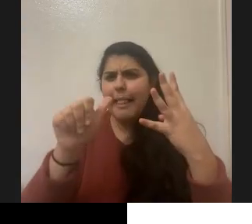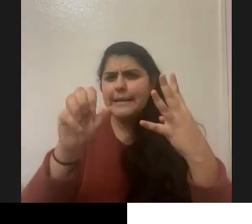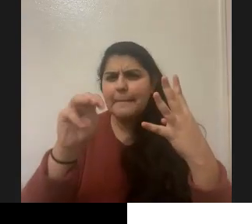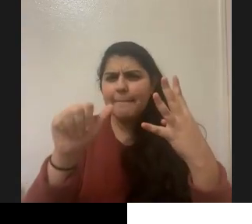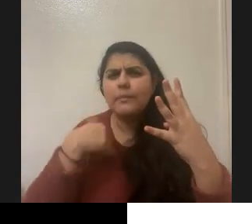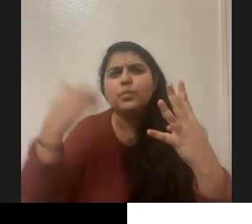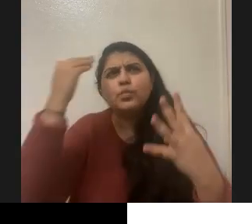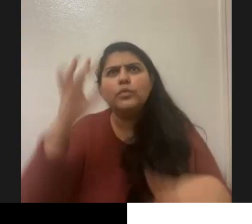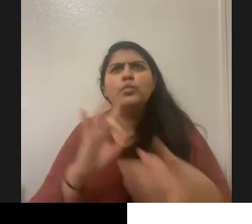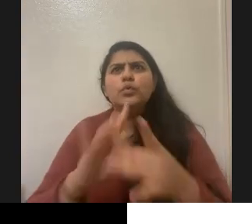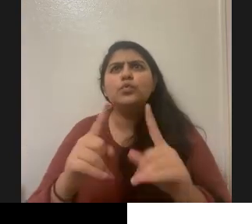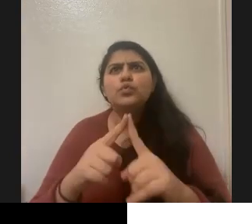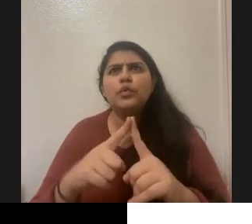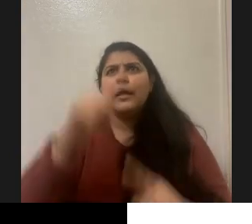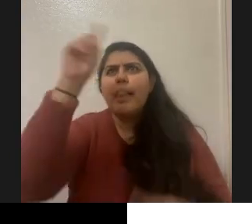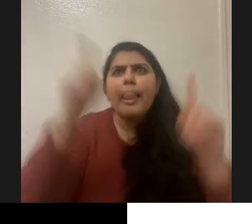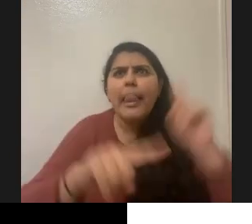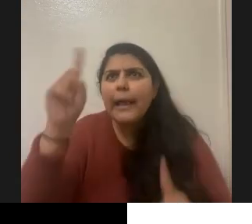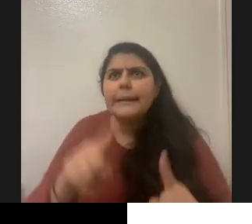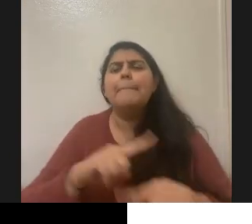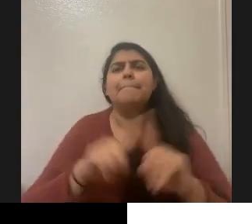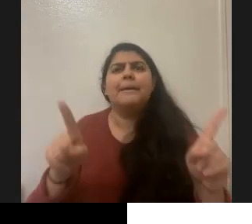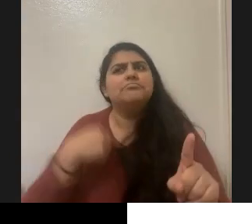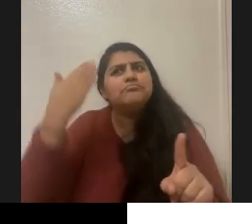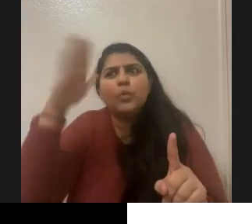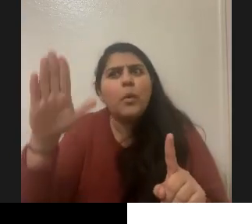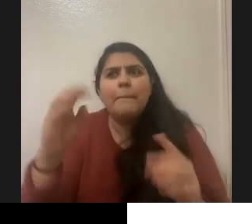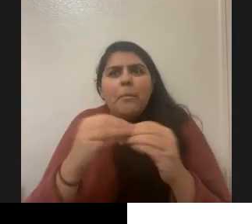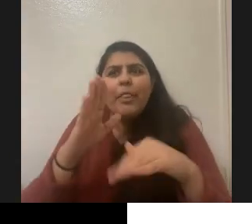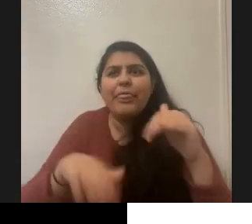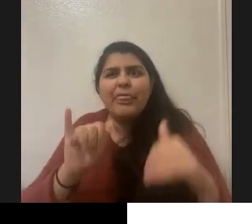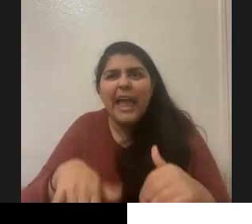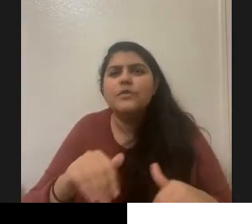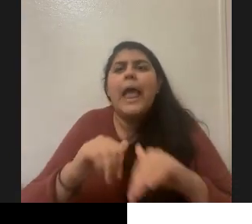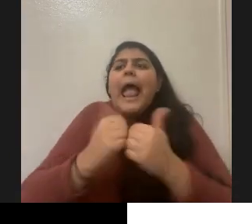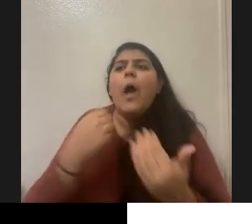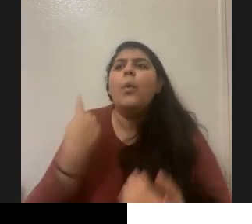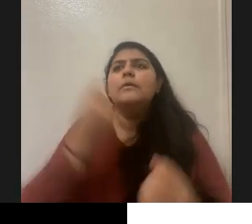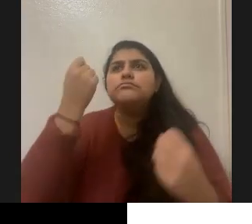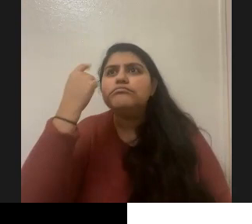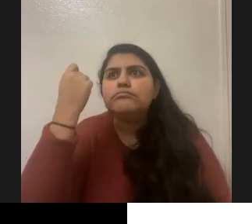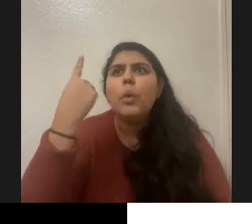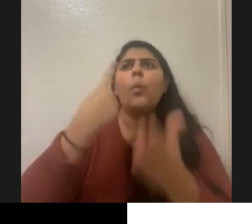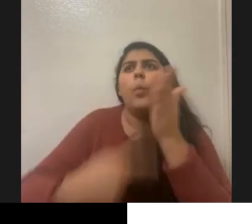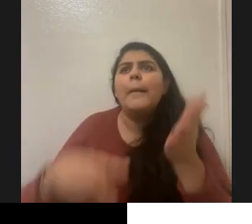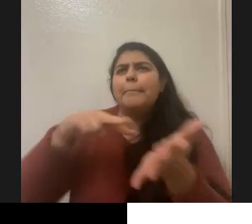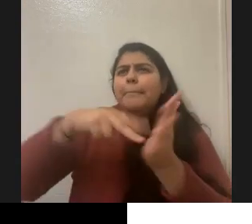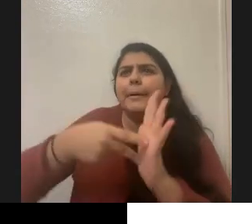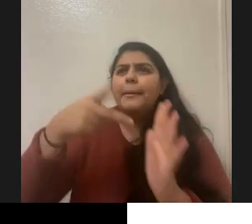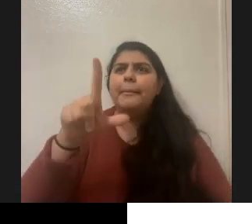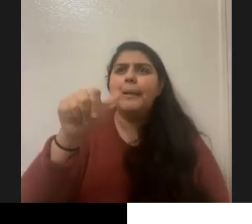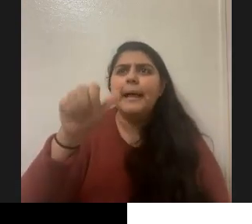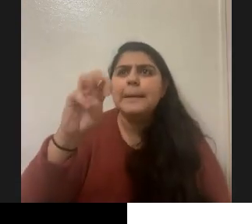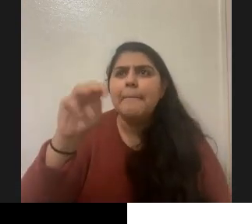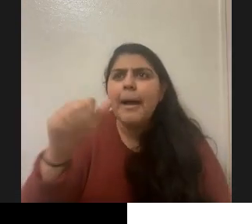with lightning, but I really don't know anything other than that. So how do we understand what plasma is,